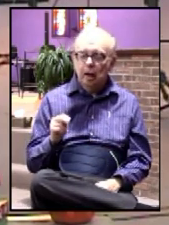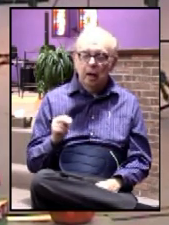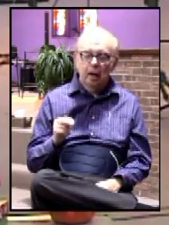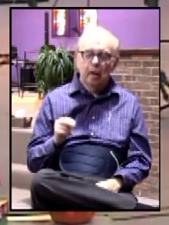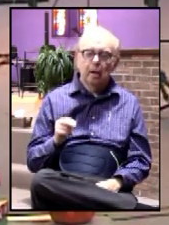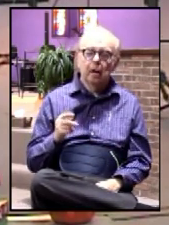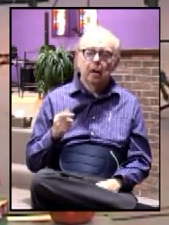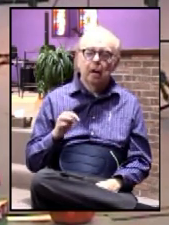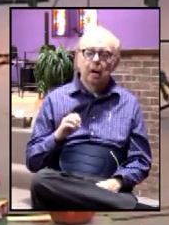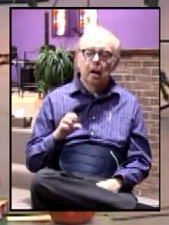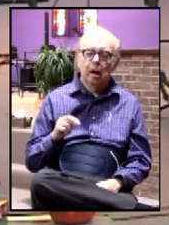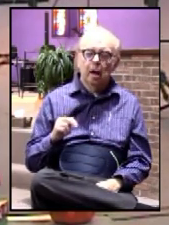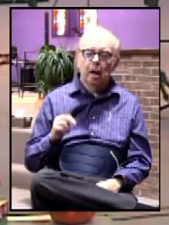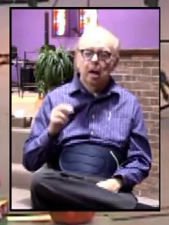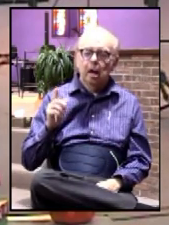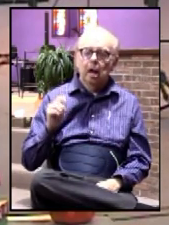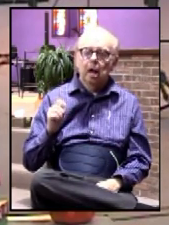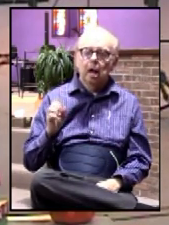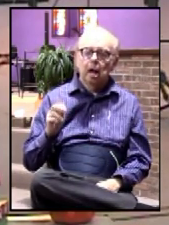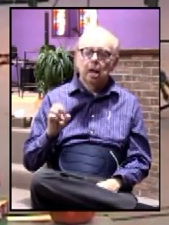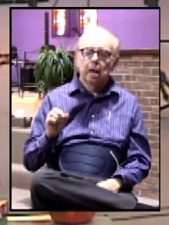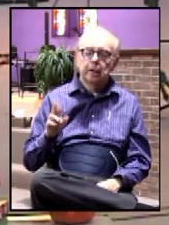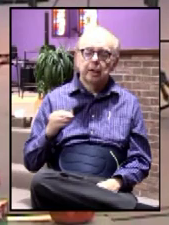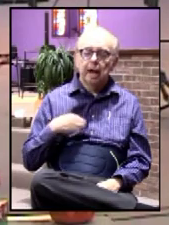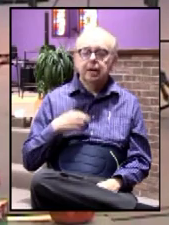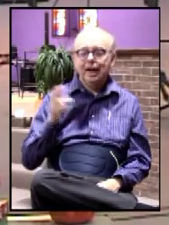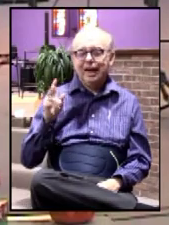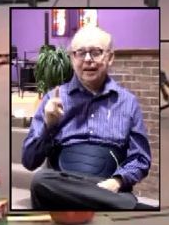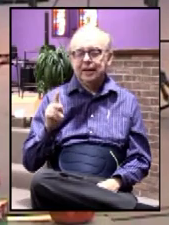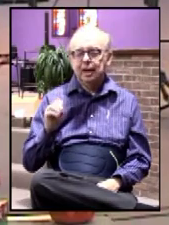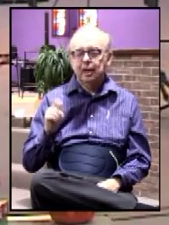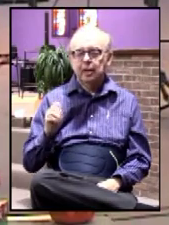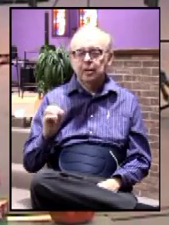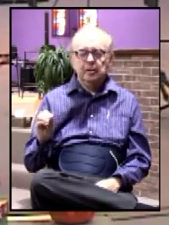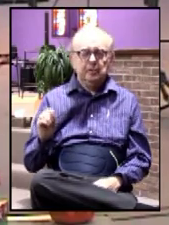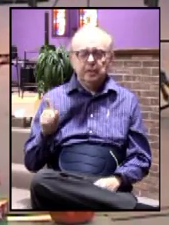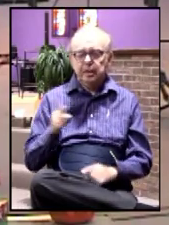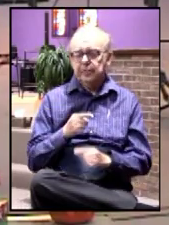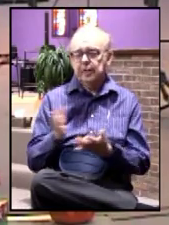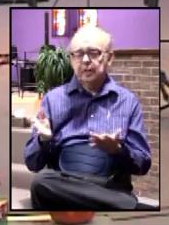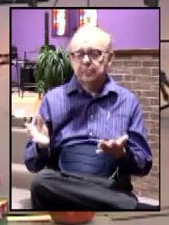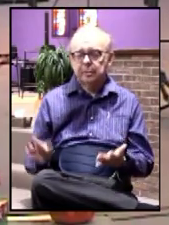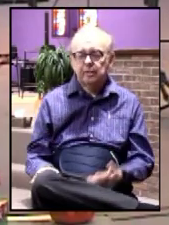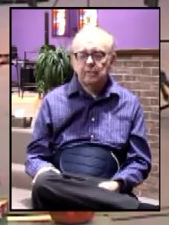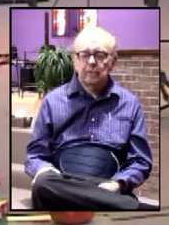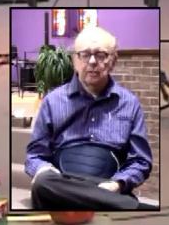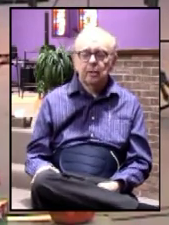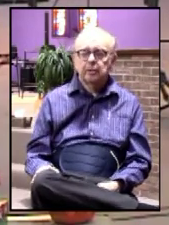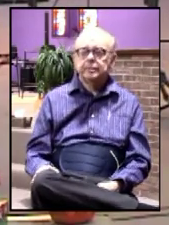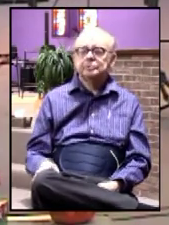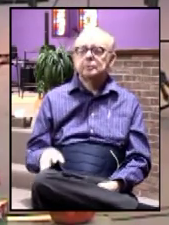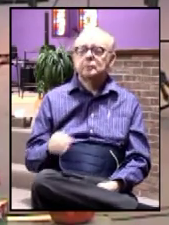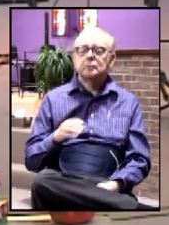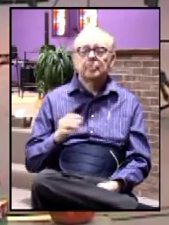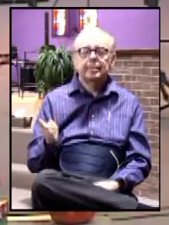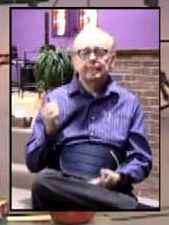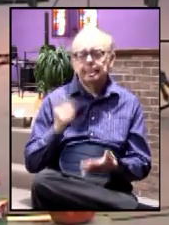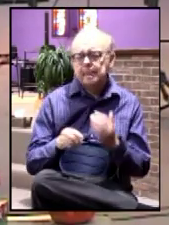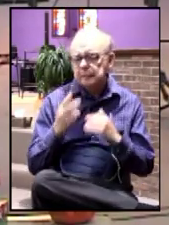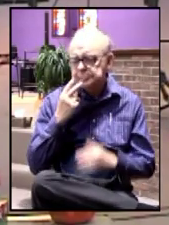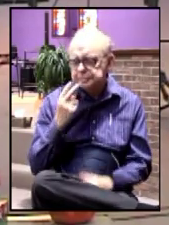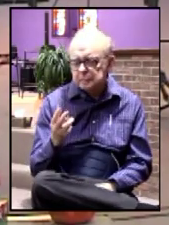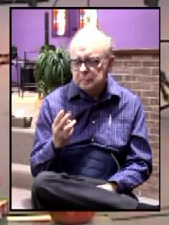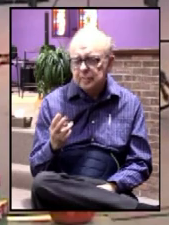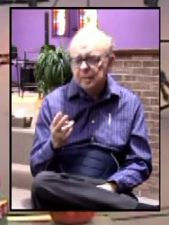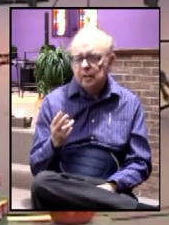The Green Lantern always had Kato. And these things. And what you